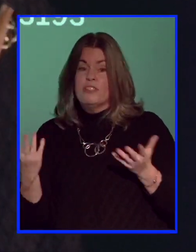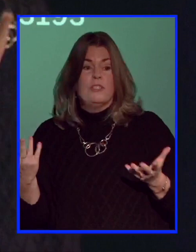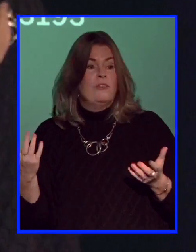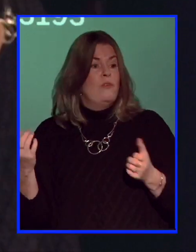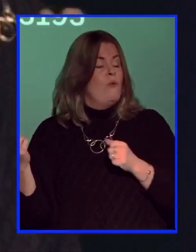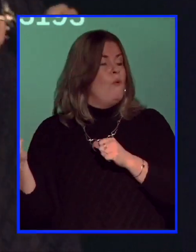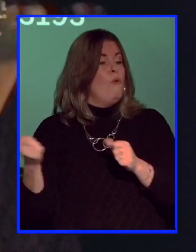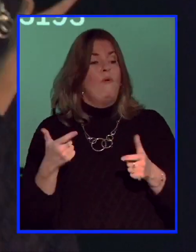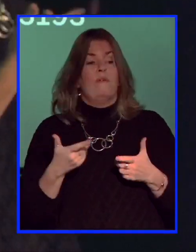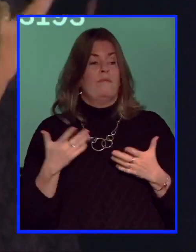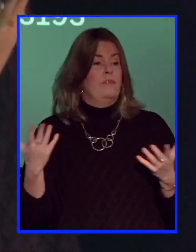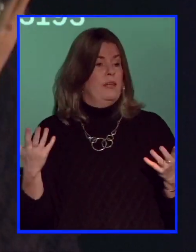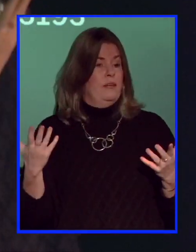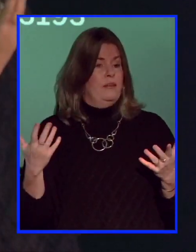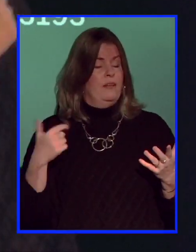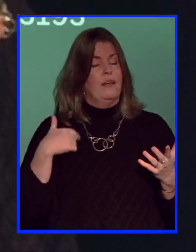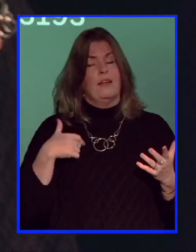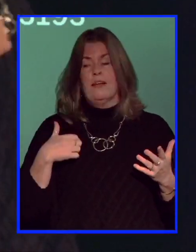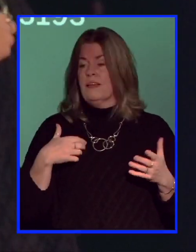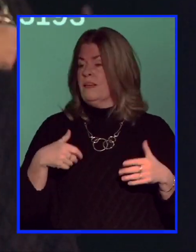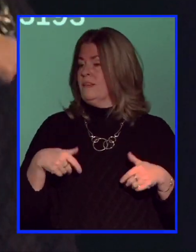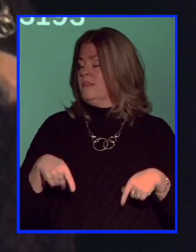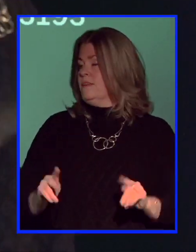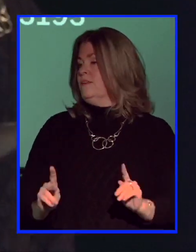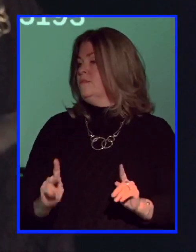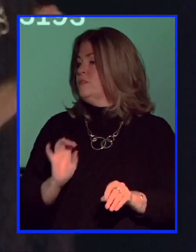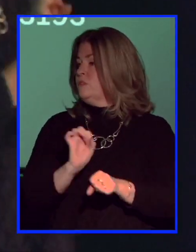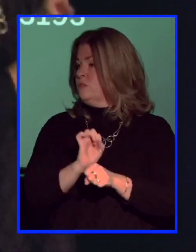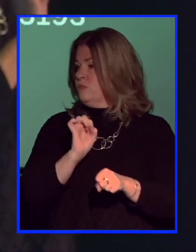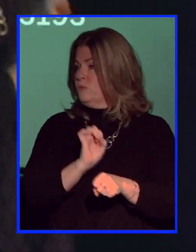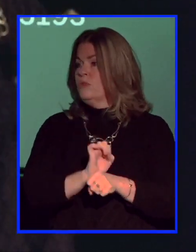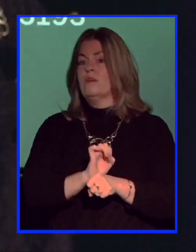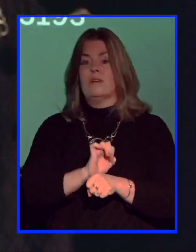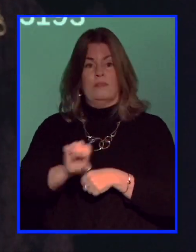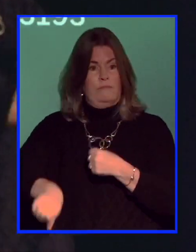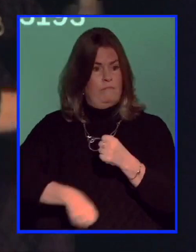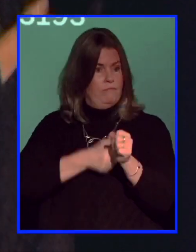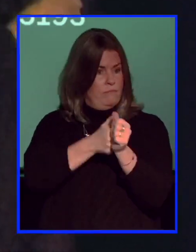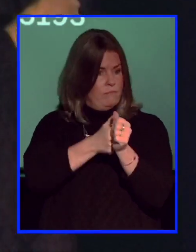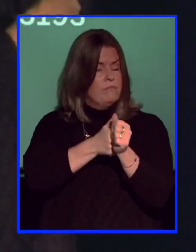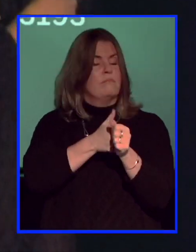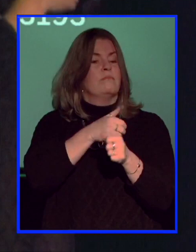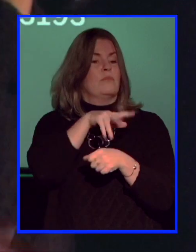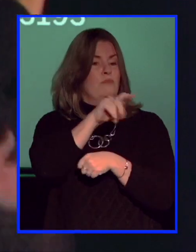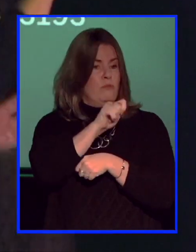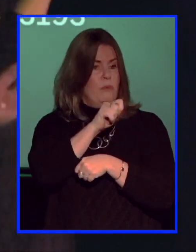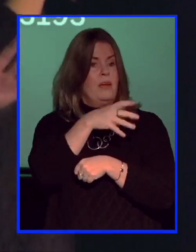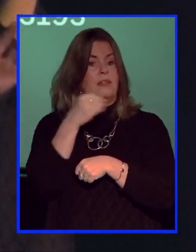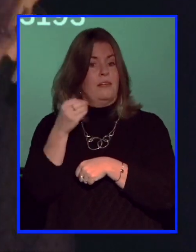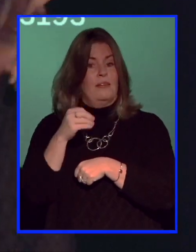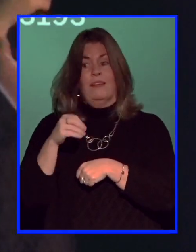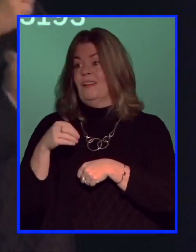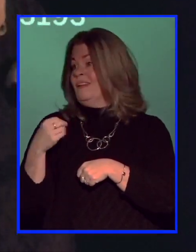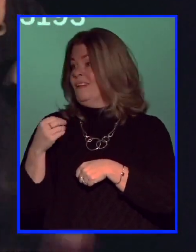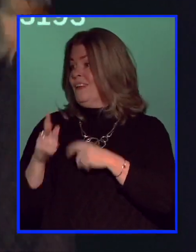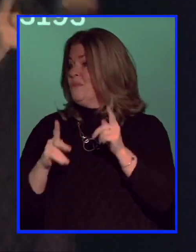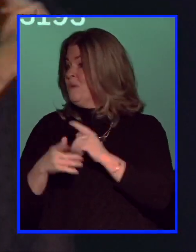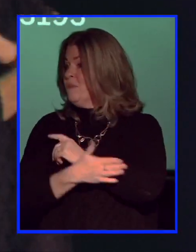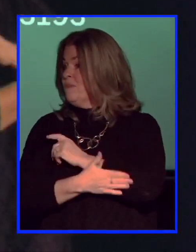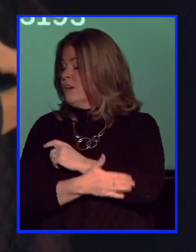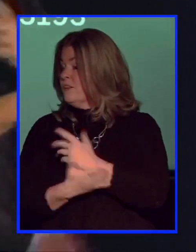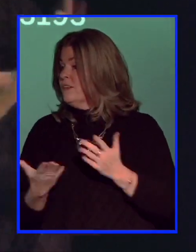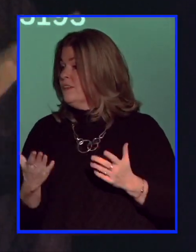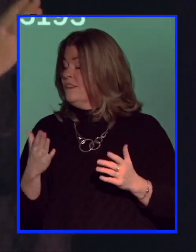of that, I have the opportunity to work on behalf of Vermonters and behalf of the country. And I just got to tell you on a personal